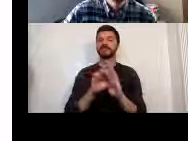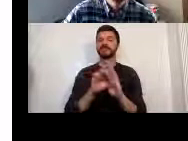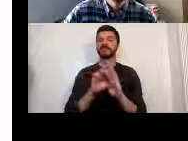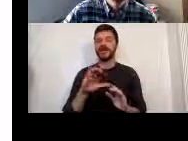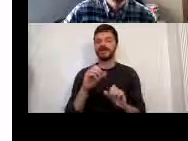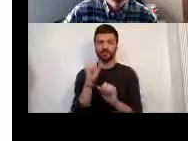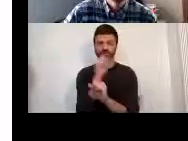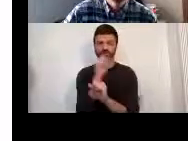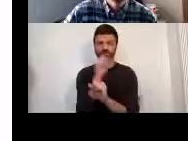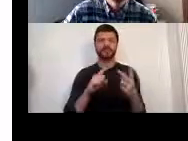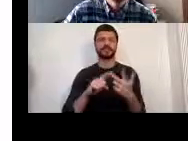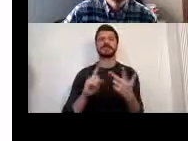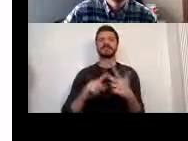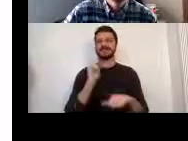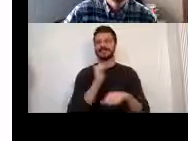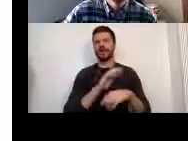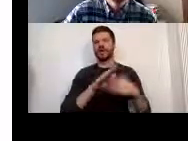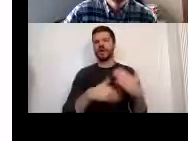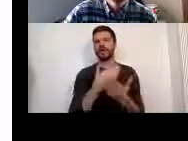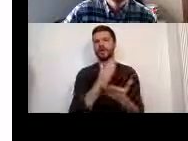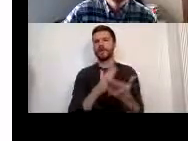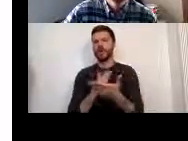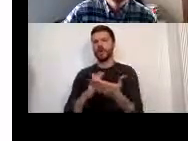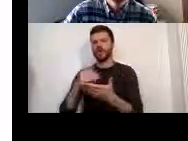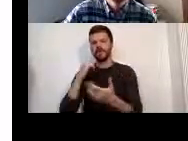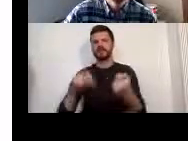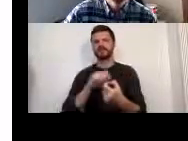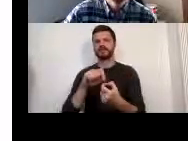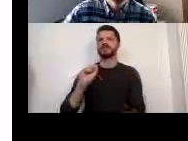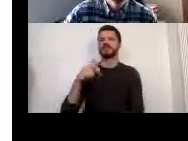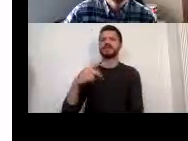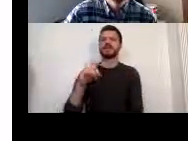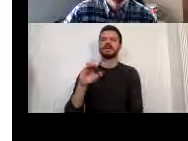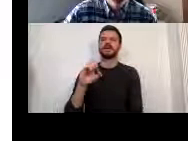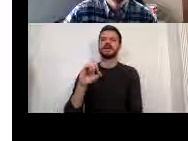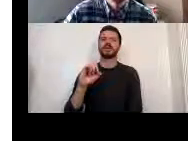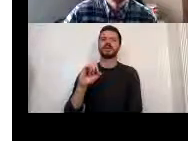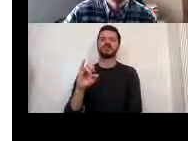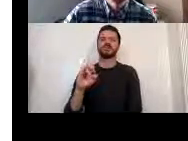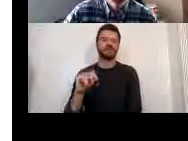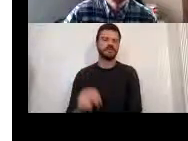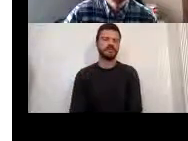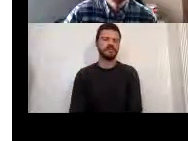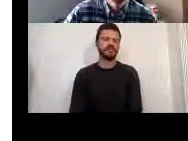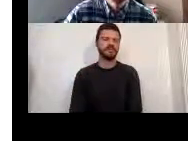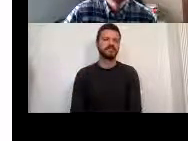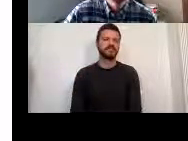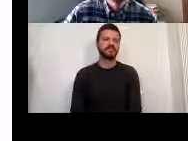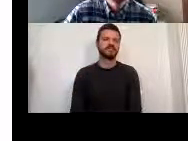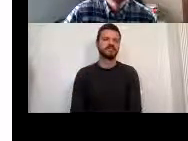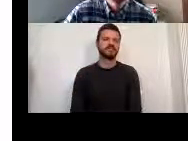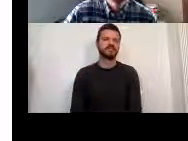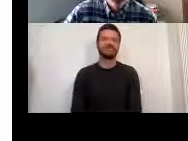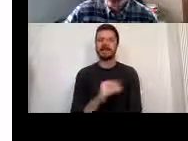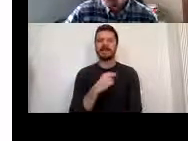the components of specification. If you want to go to the next slide, I'll just give a quick example